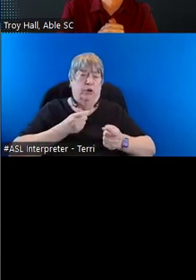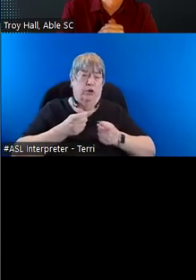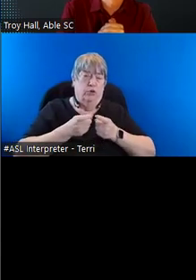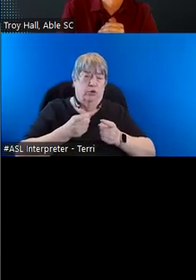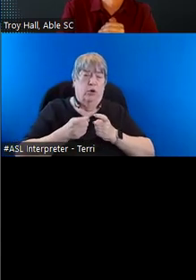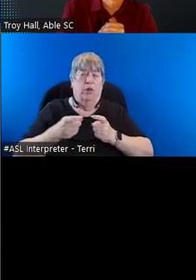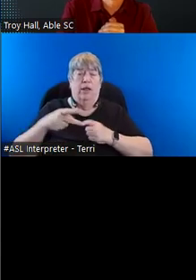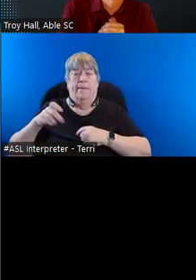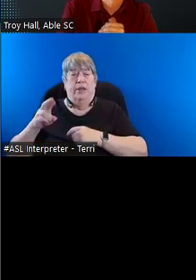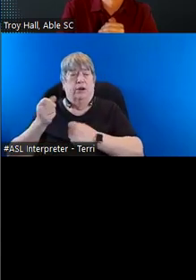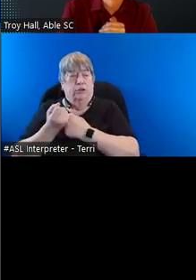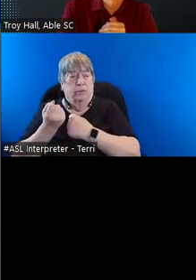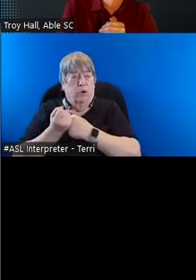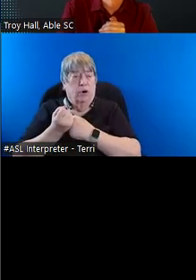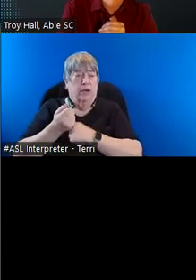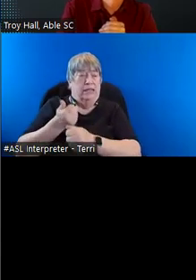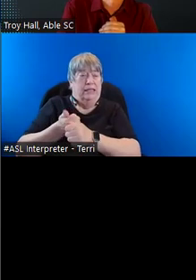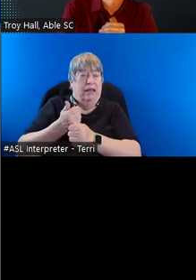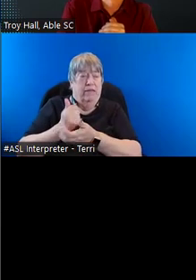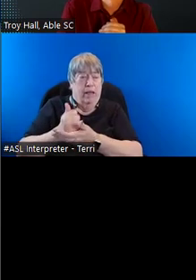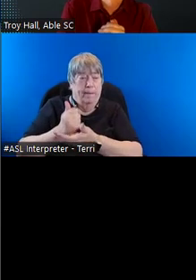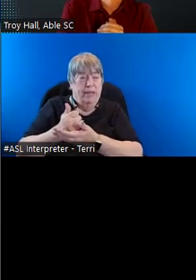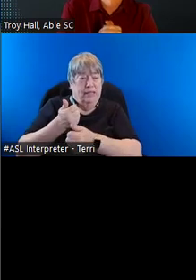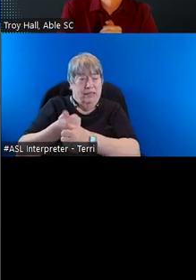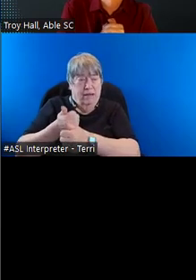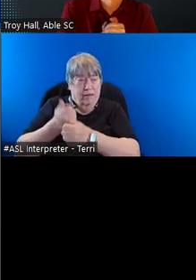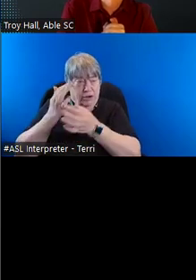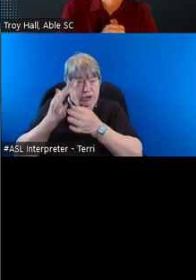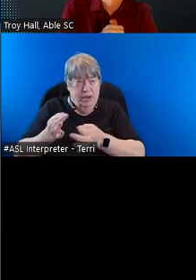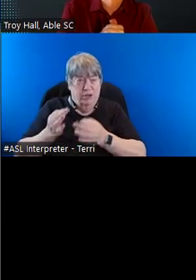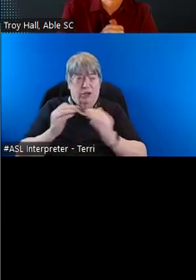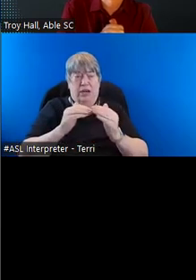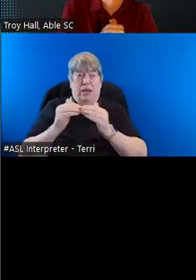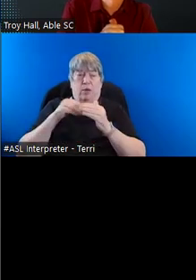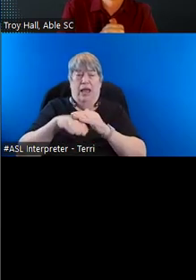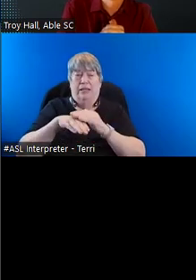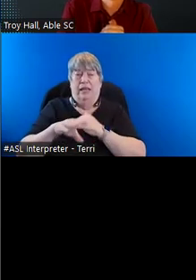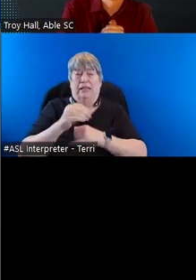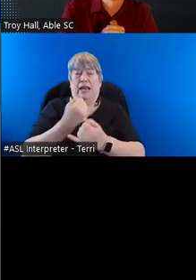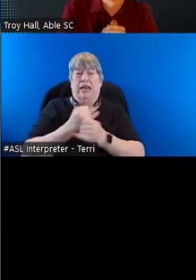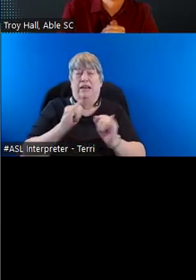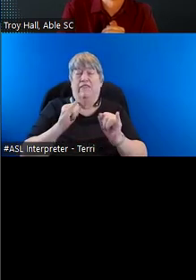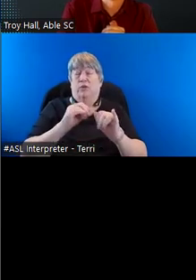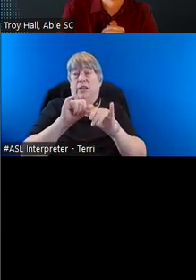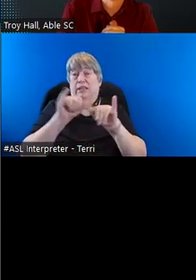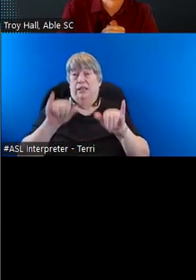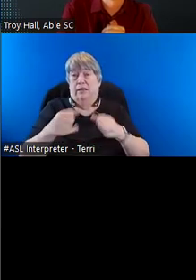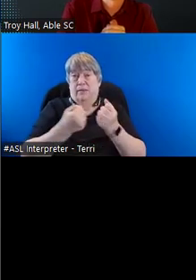self-help, self-determination, equal access, and individual and system advocacy.